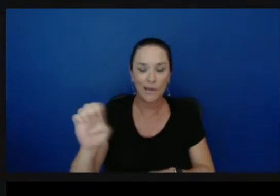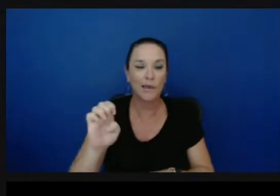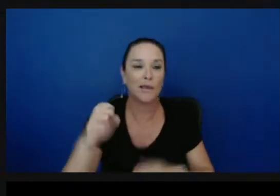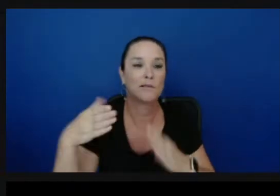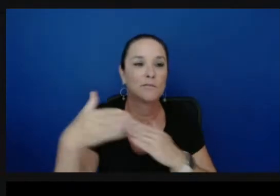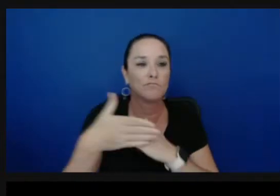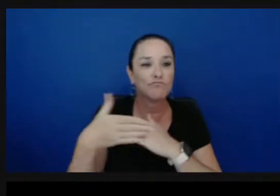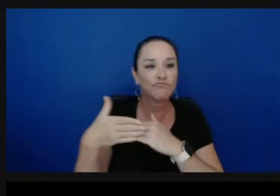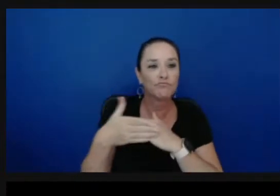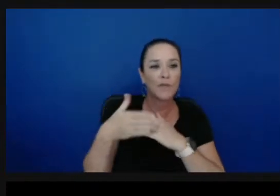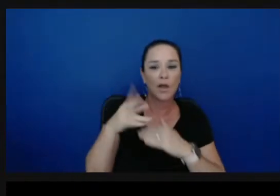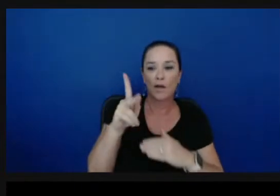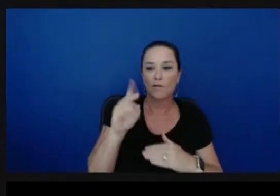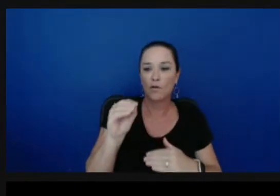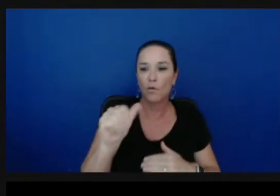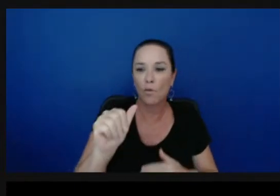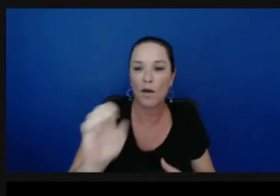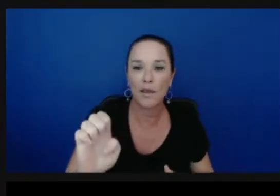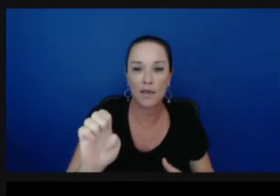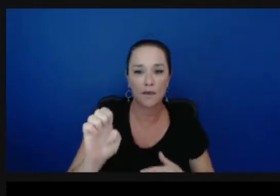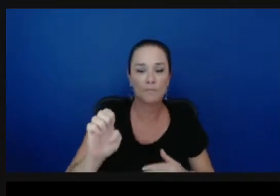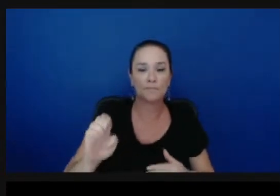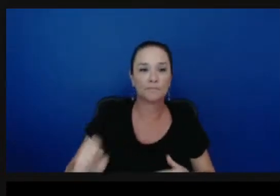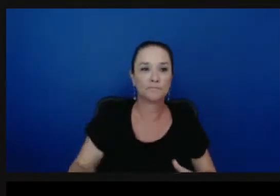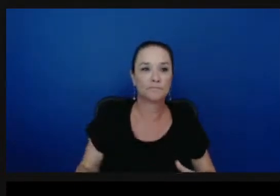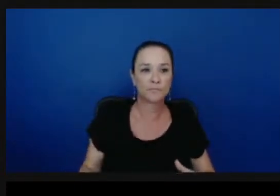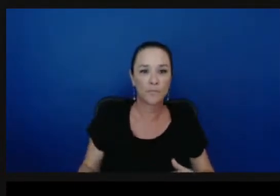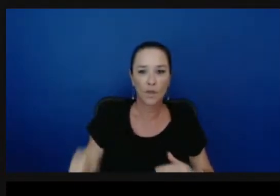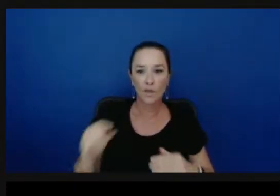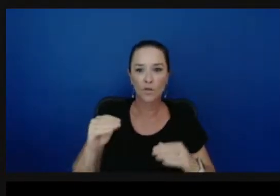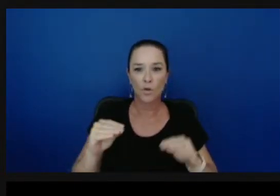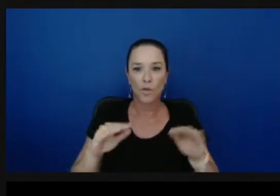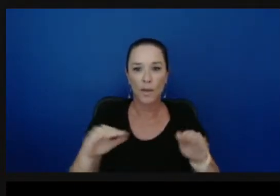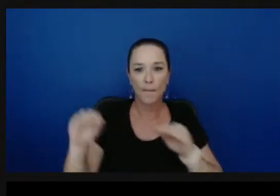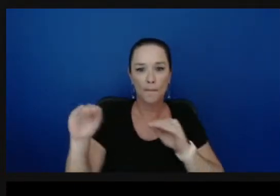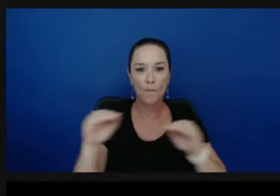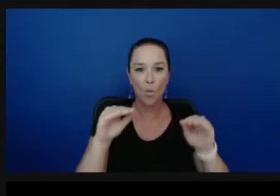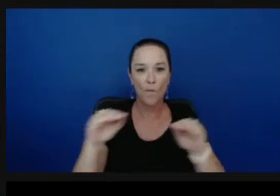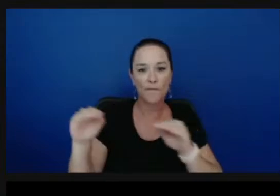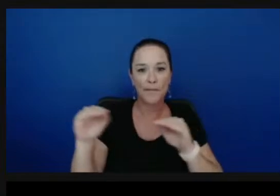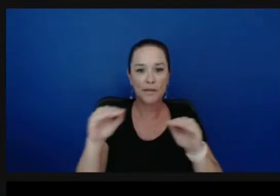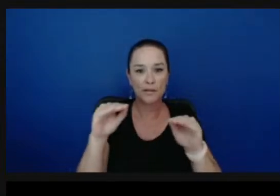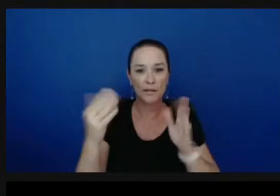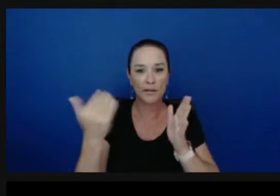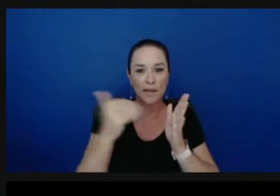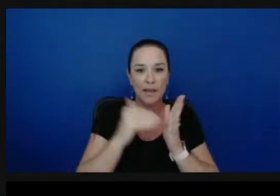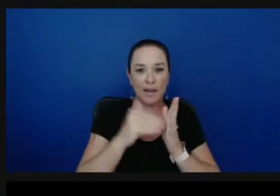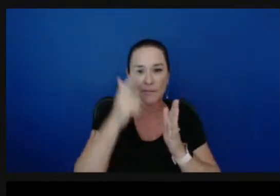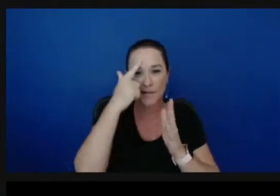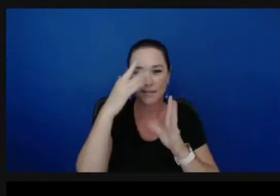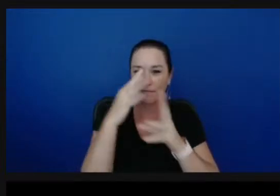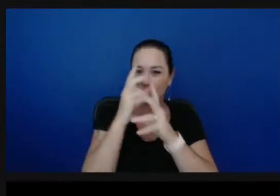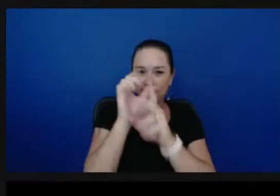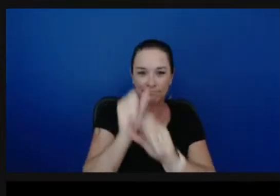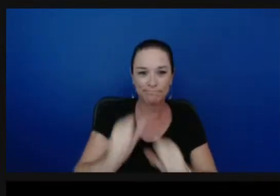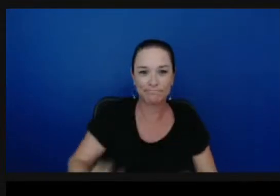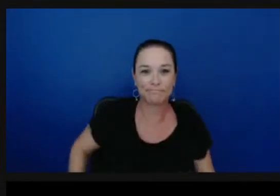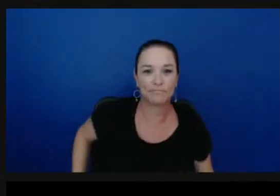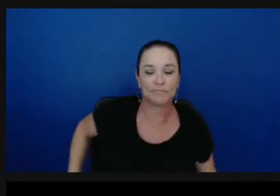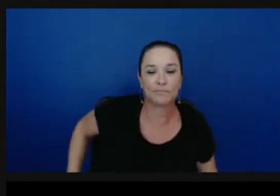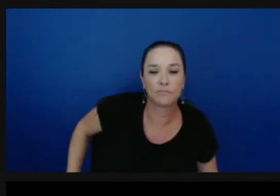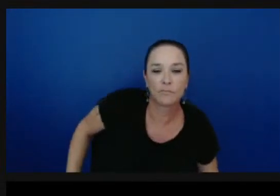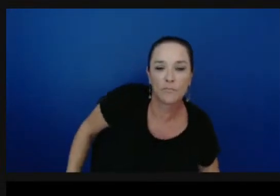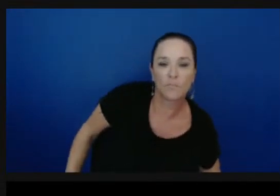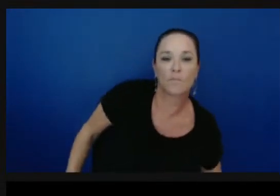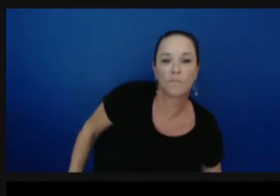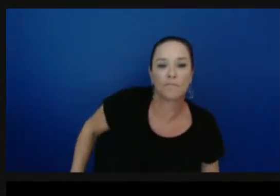So yeah, just one more time, I'll play the rocking version here, since it's pretty fascinating. This is just 6